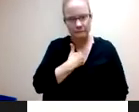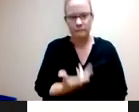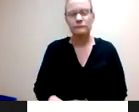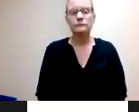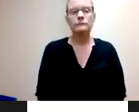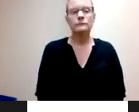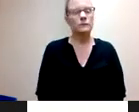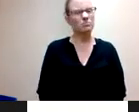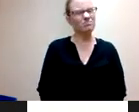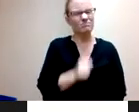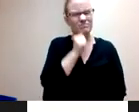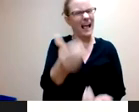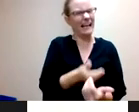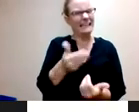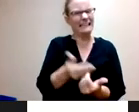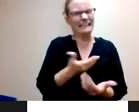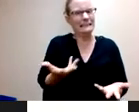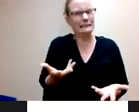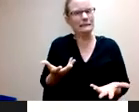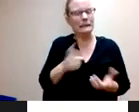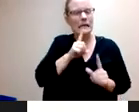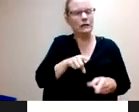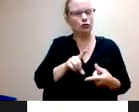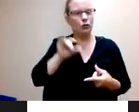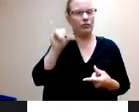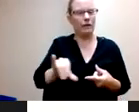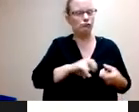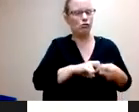Not a simple answer. I don't have an absolute answer.